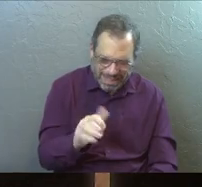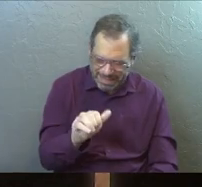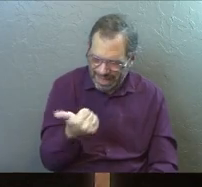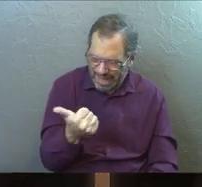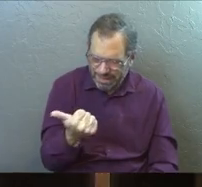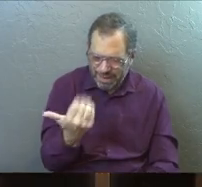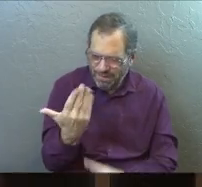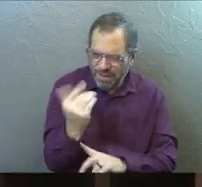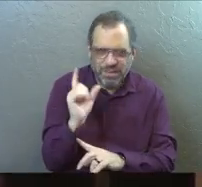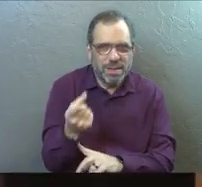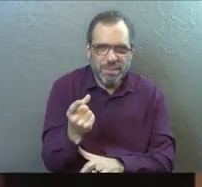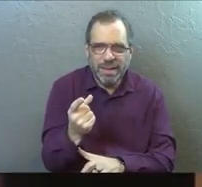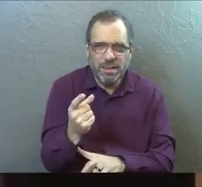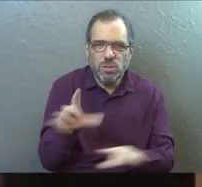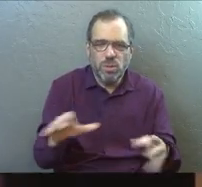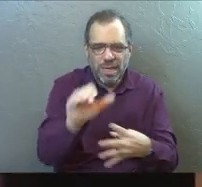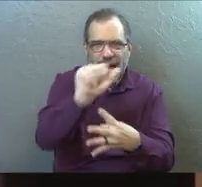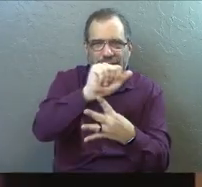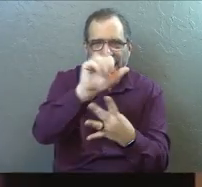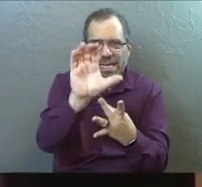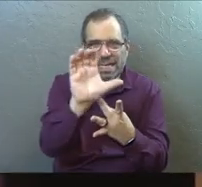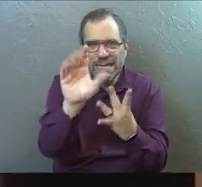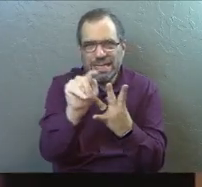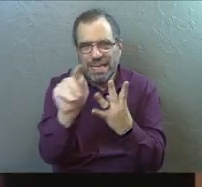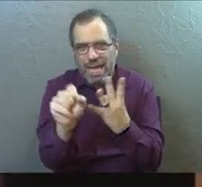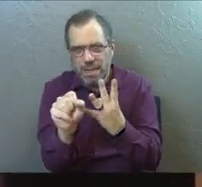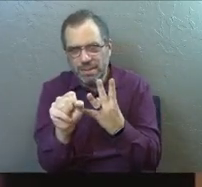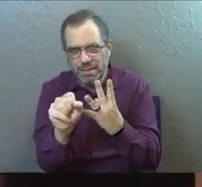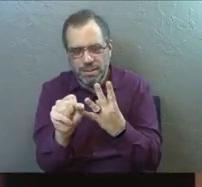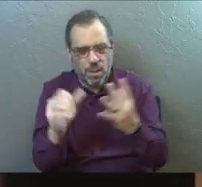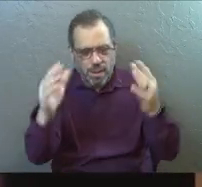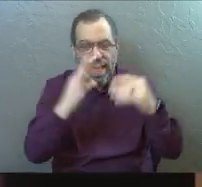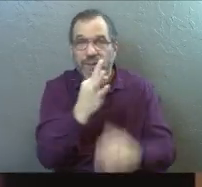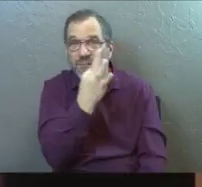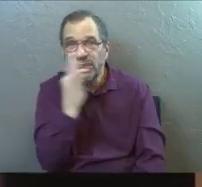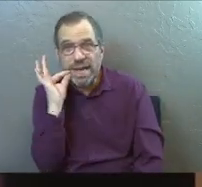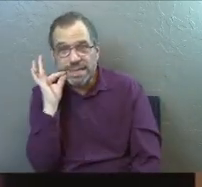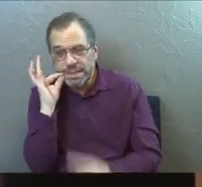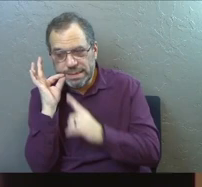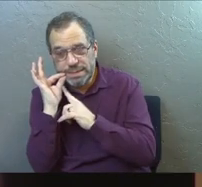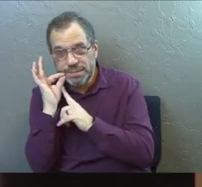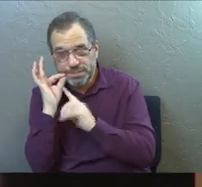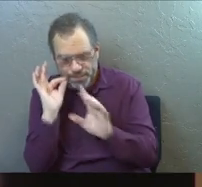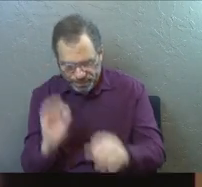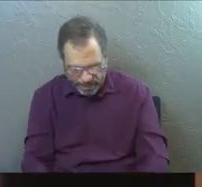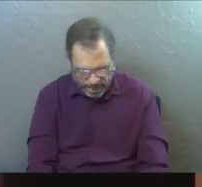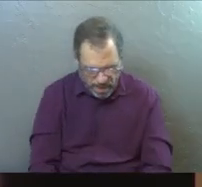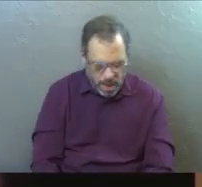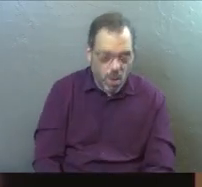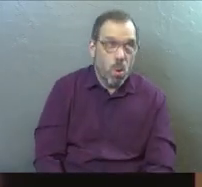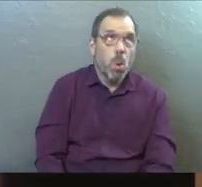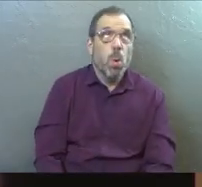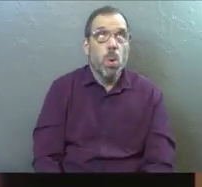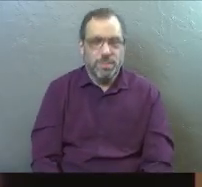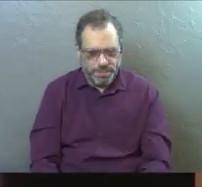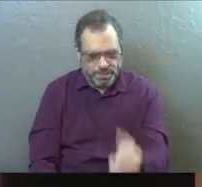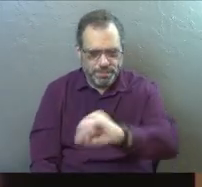to 15 minutes. Do the Acts prayer. Next, fasting. Oh boy, let's